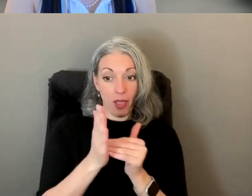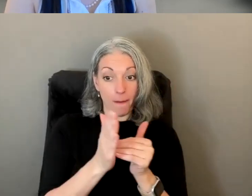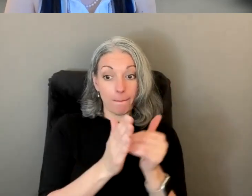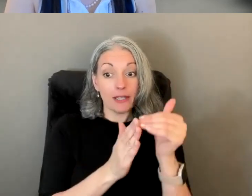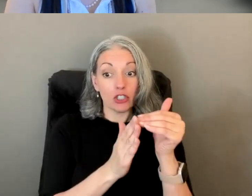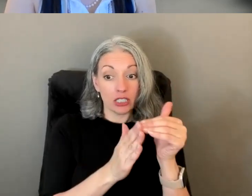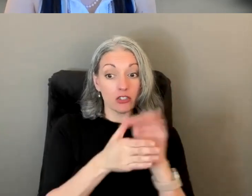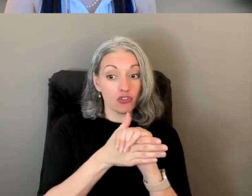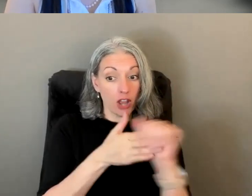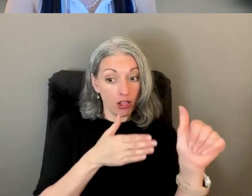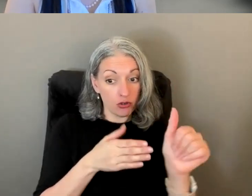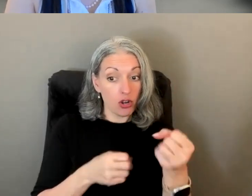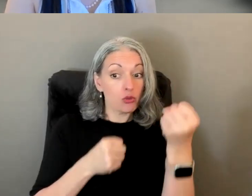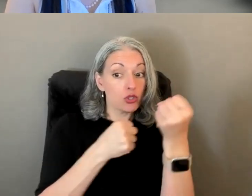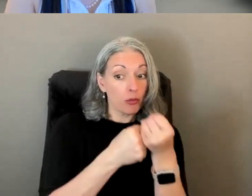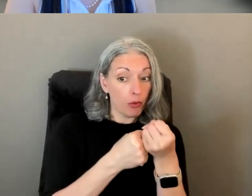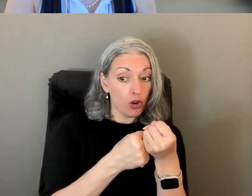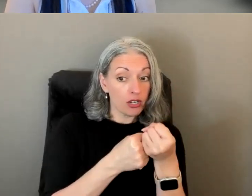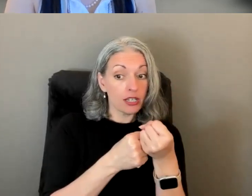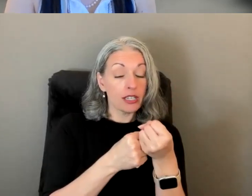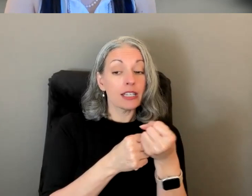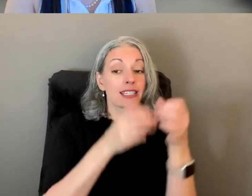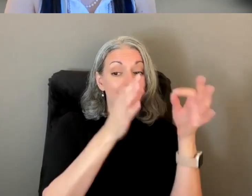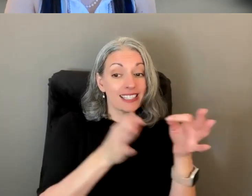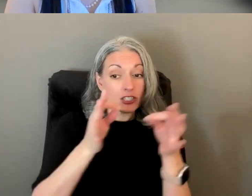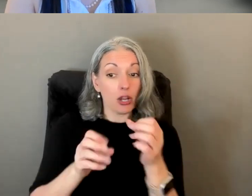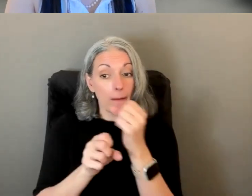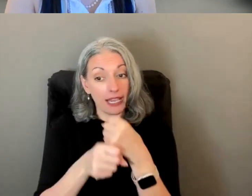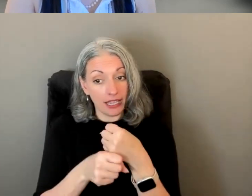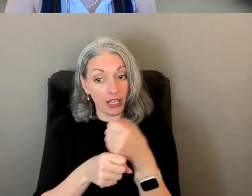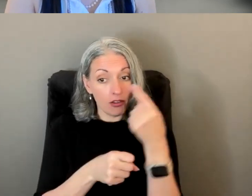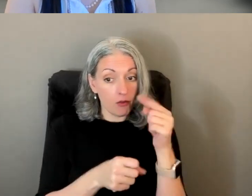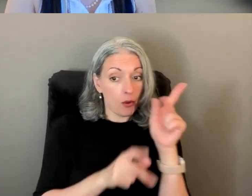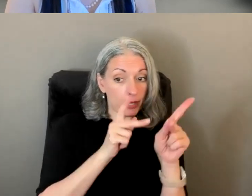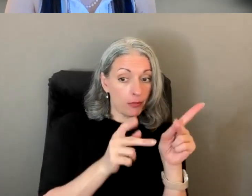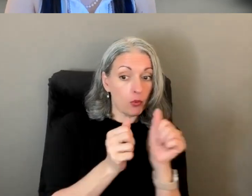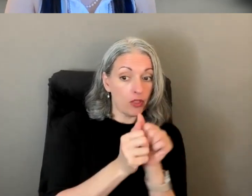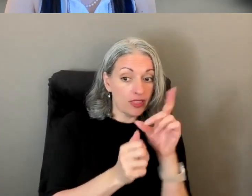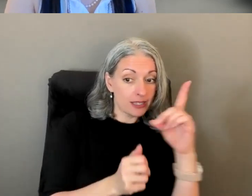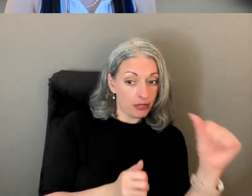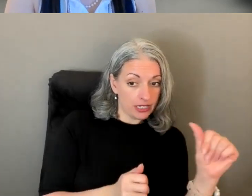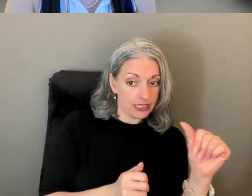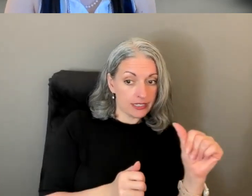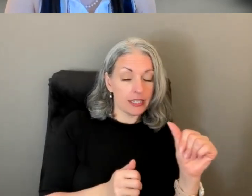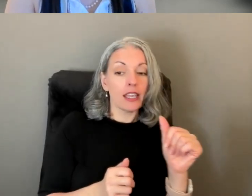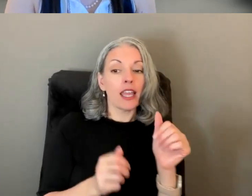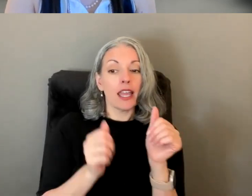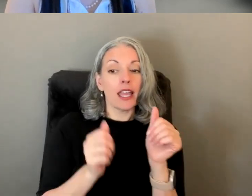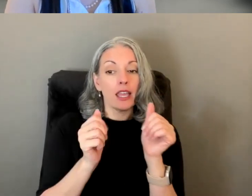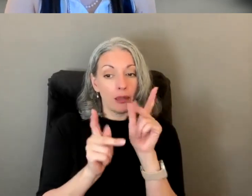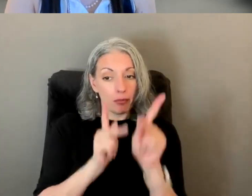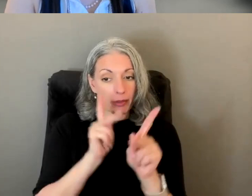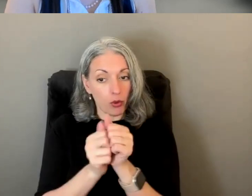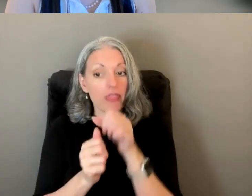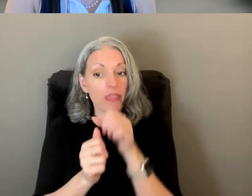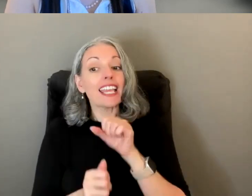develop supported decision-making materials that were designed both for people with intellectual disabilities and people with aging. And I think it